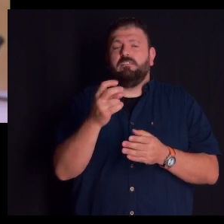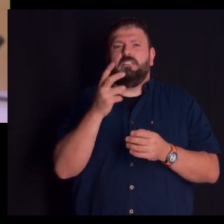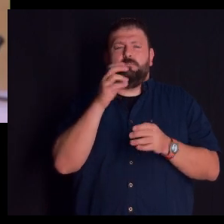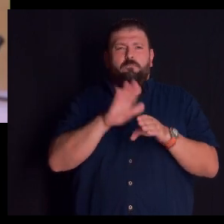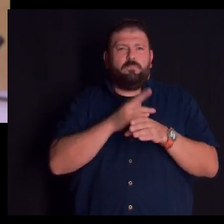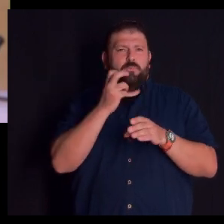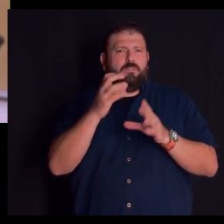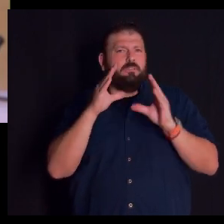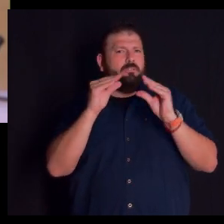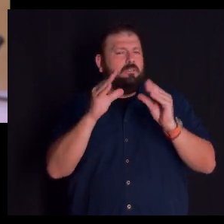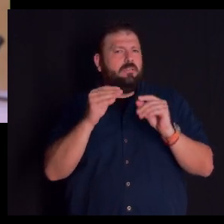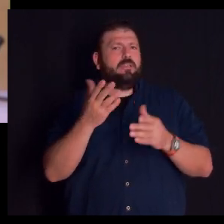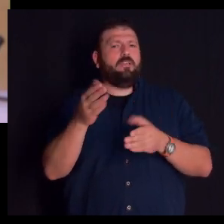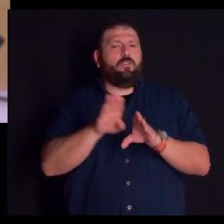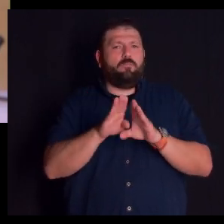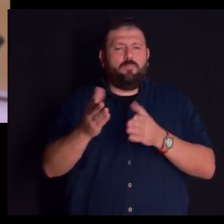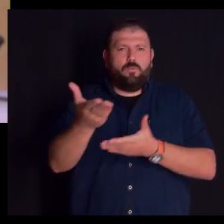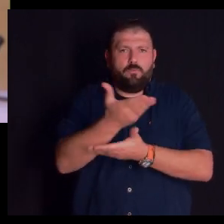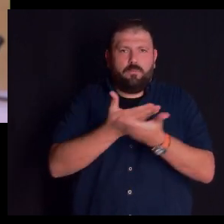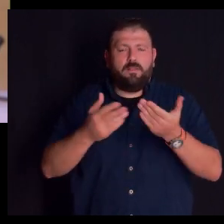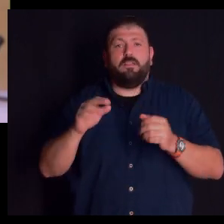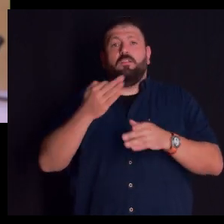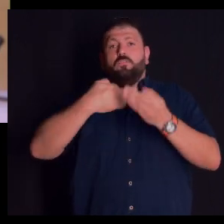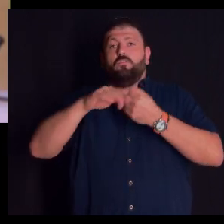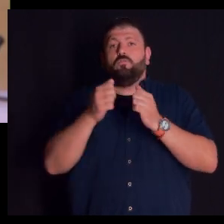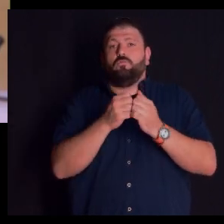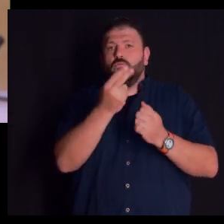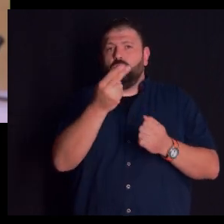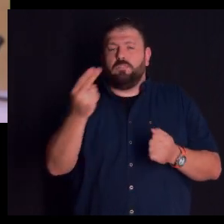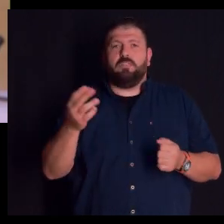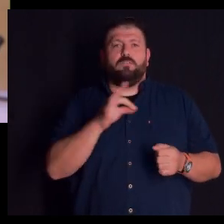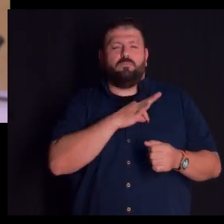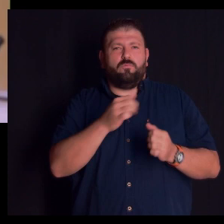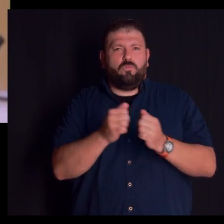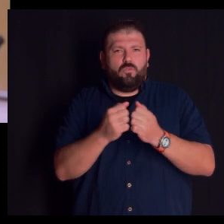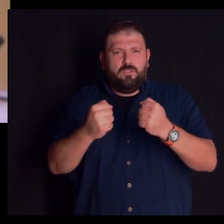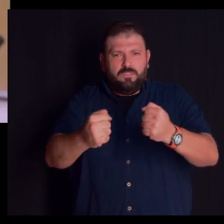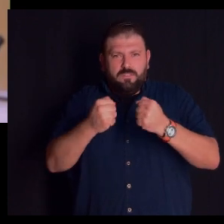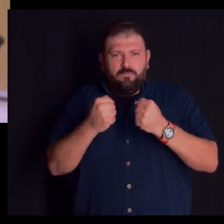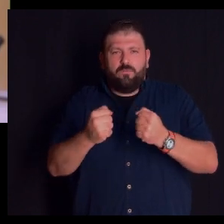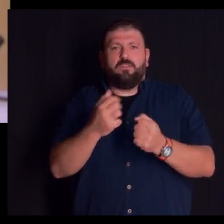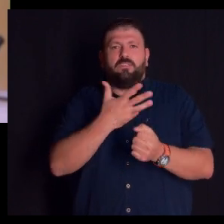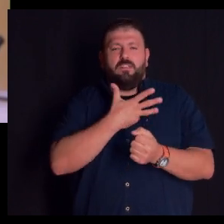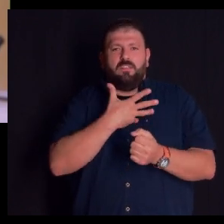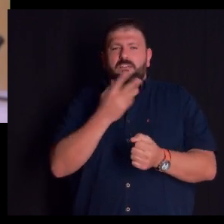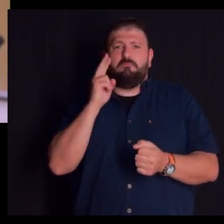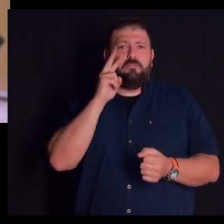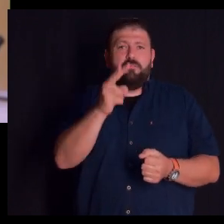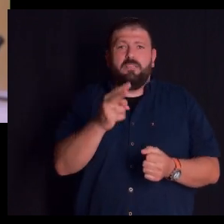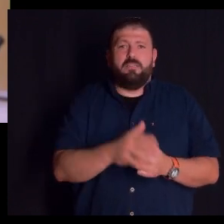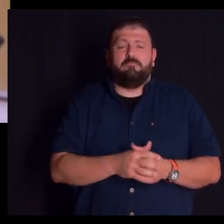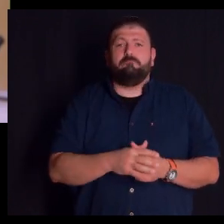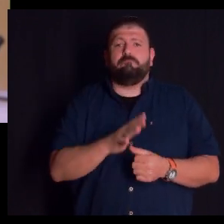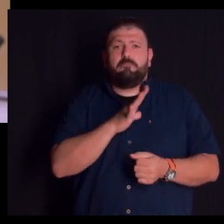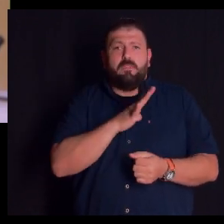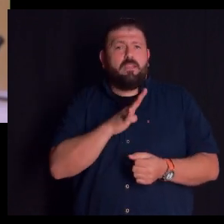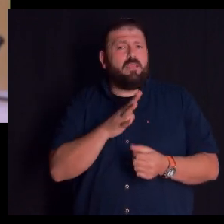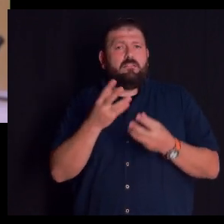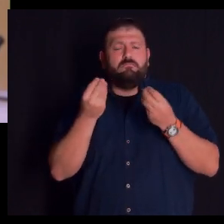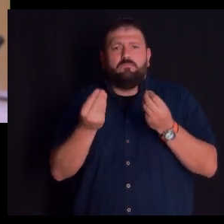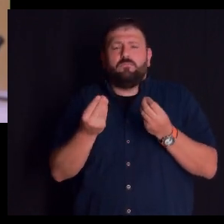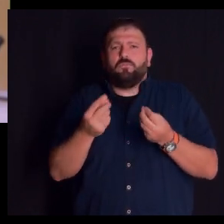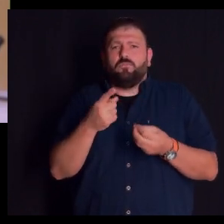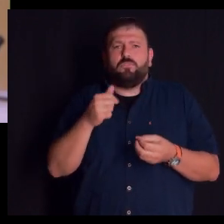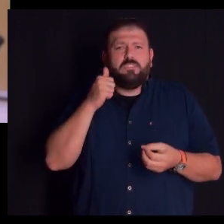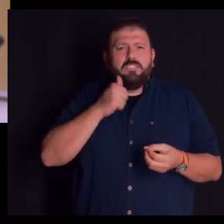you for these teachings, for sharing, all of you, with all this strength you have in your regions. And something